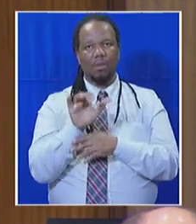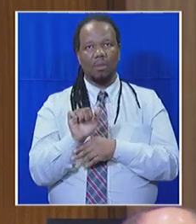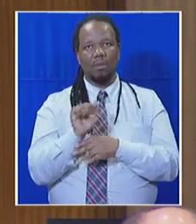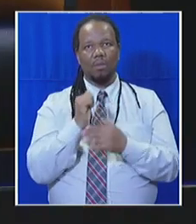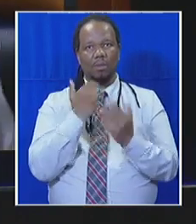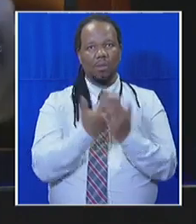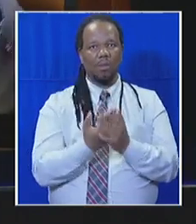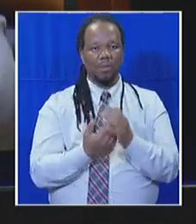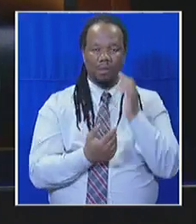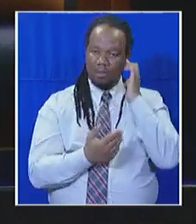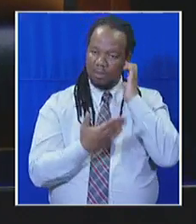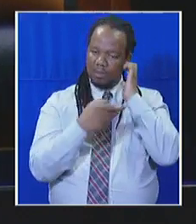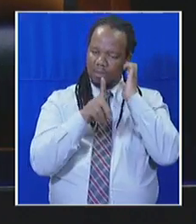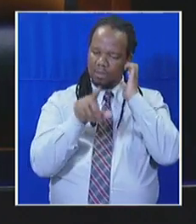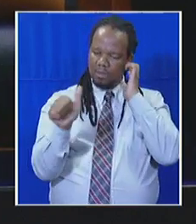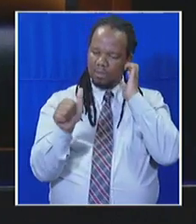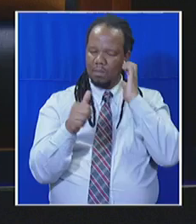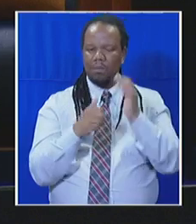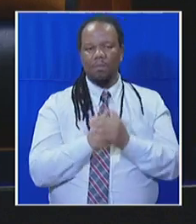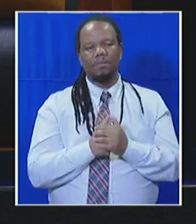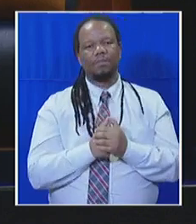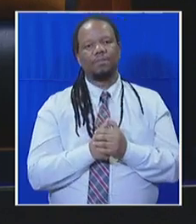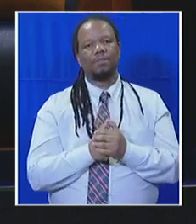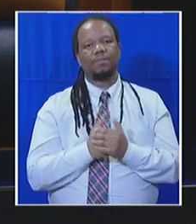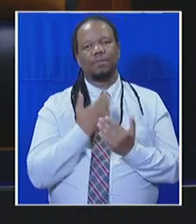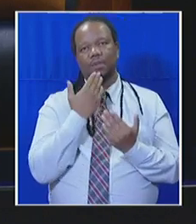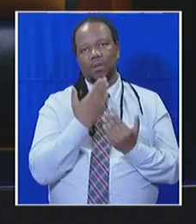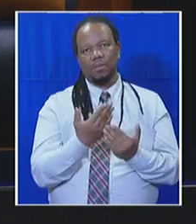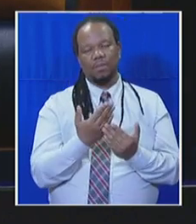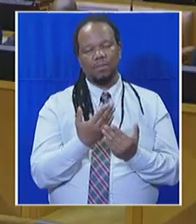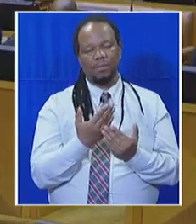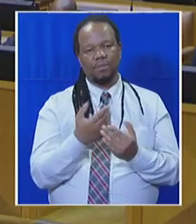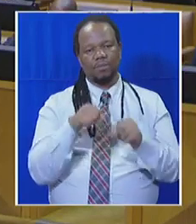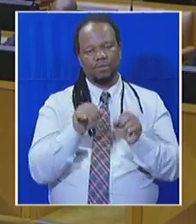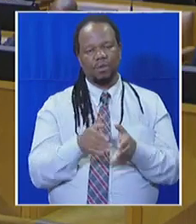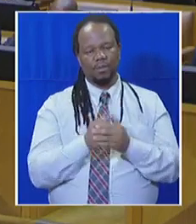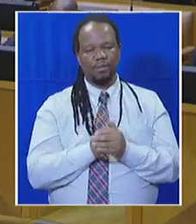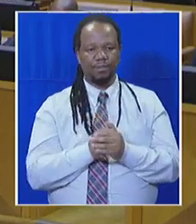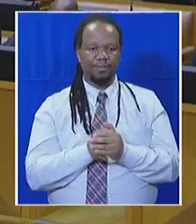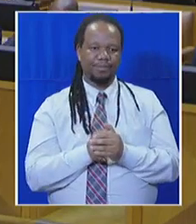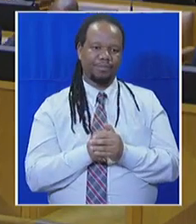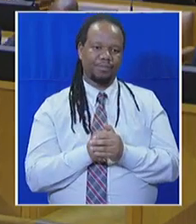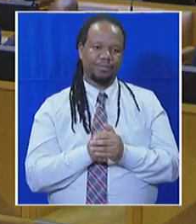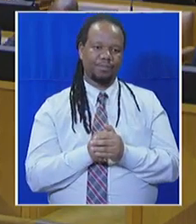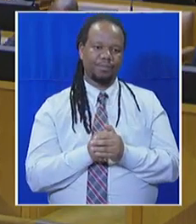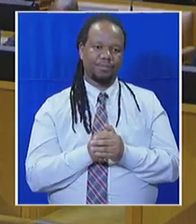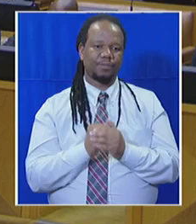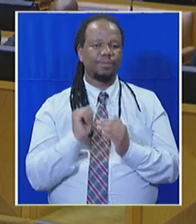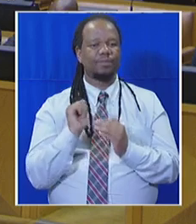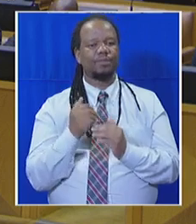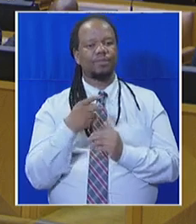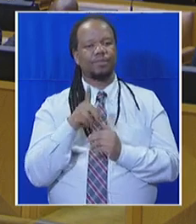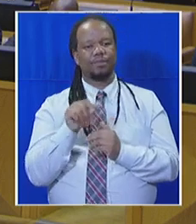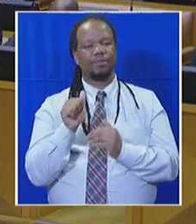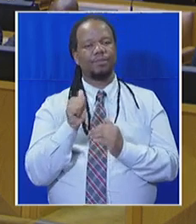move. The DA. Thank you. Thank you, Chair. I hereby move on behalf of the